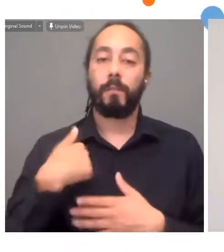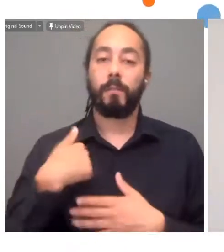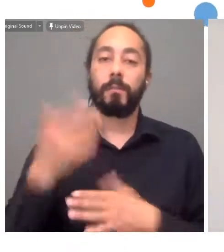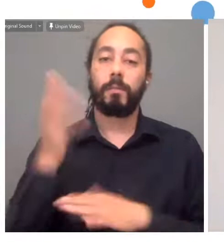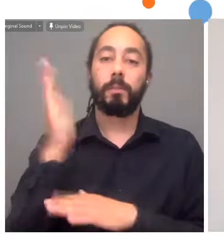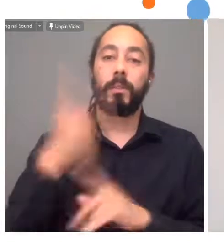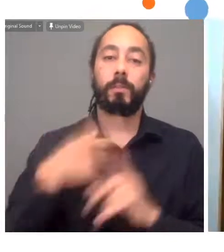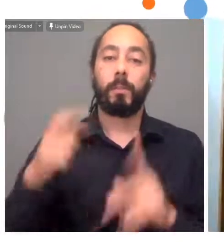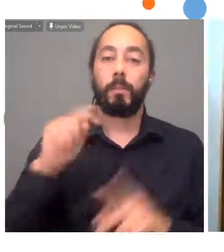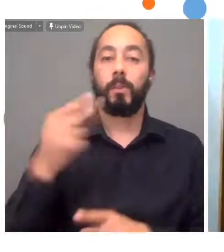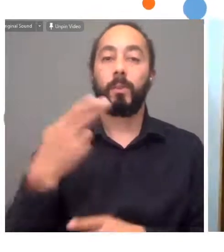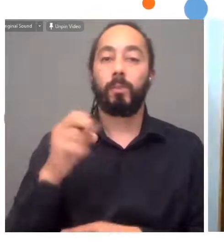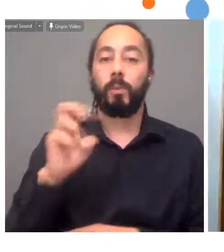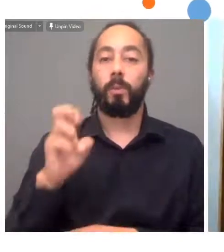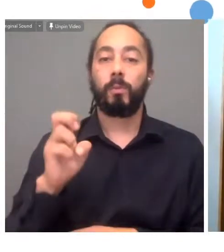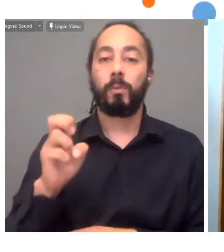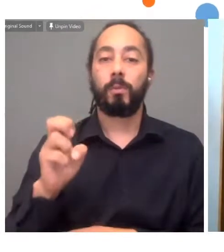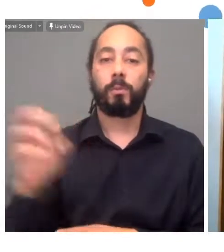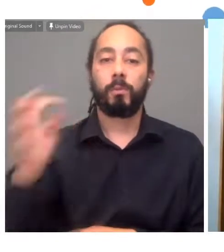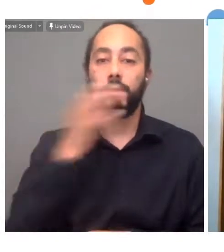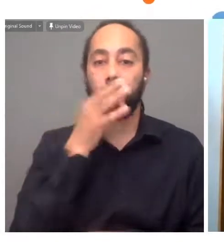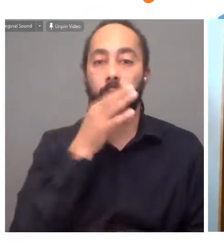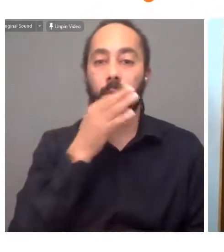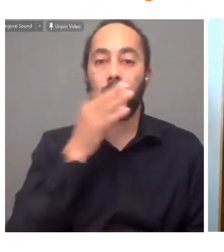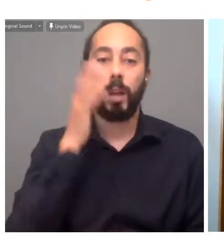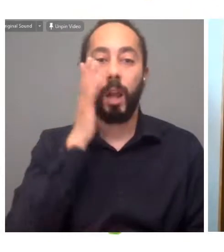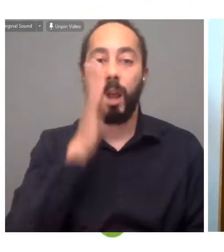collègue. Merci, Nassim.